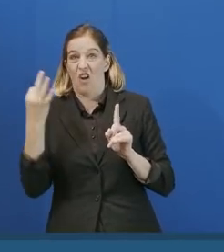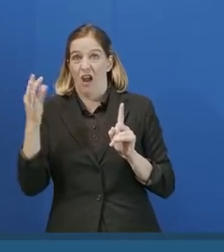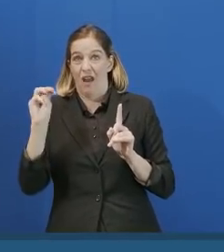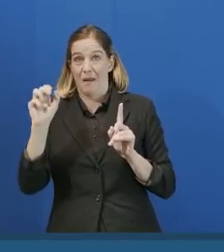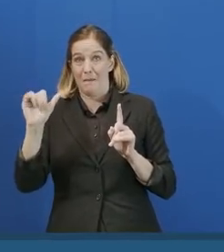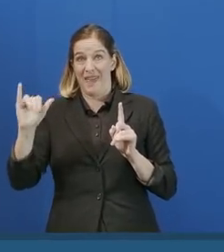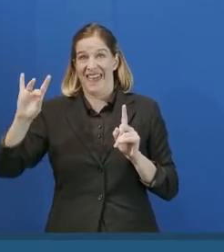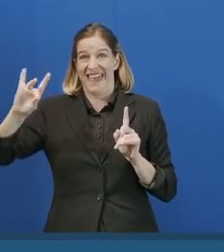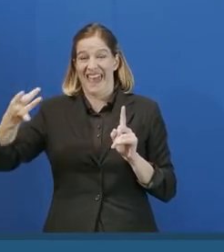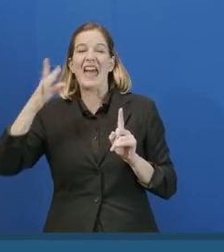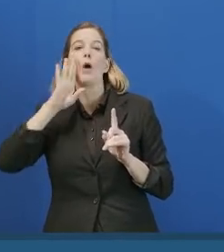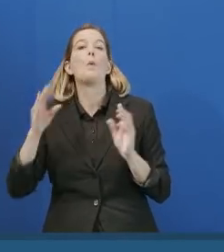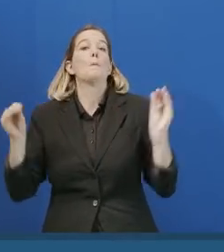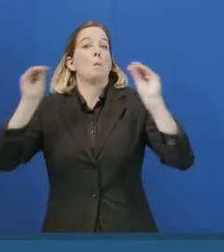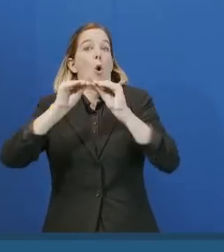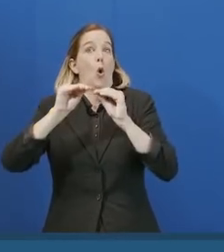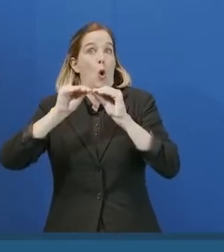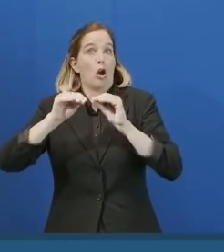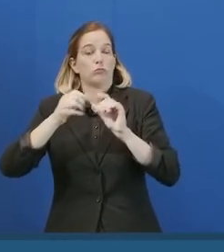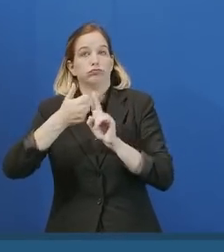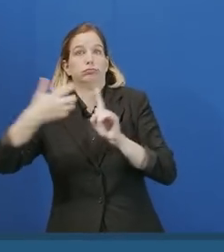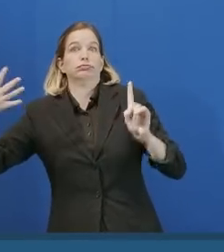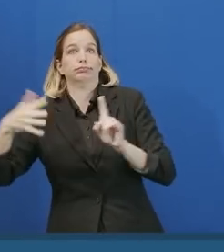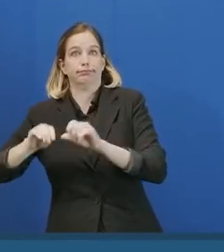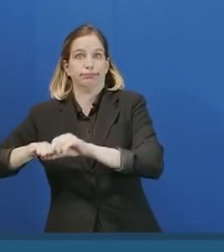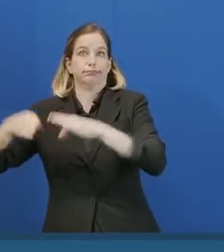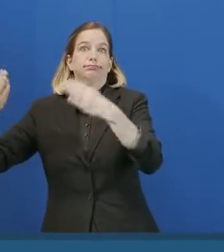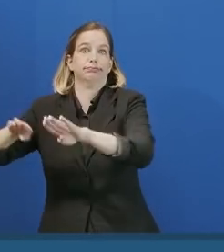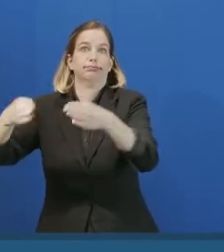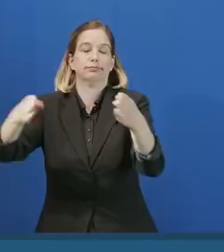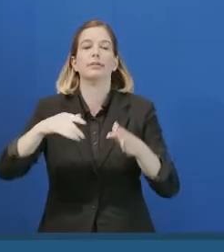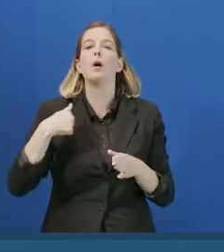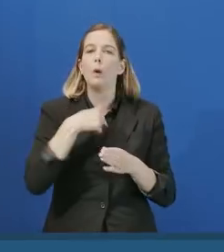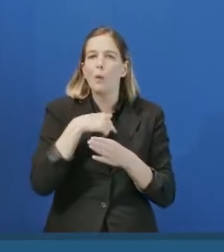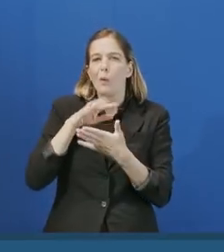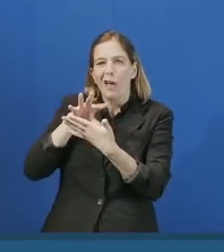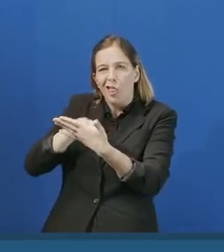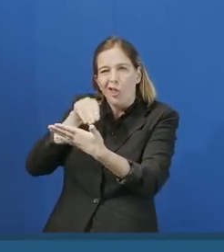be voluntary. We've learned a lot from our big box